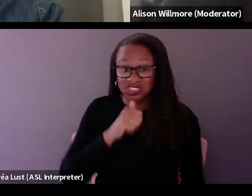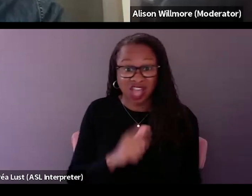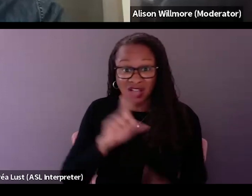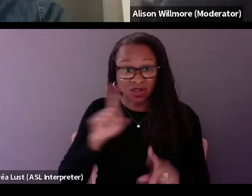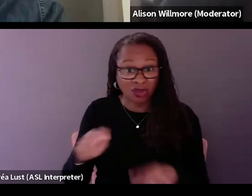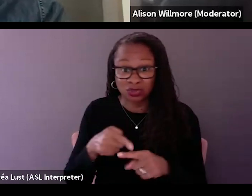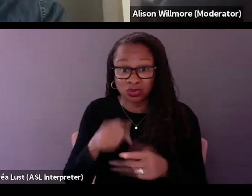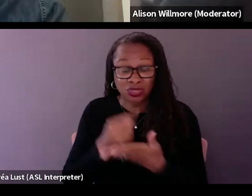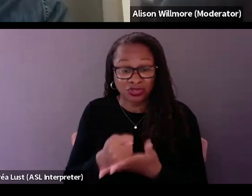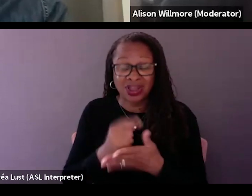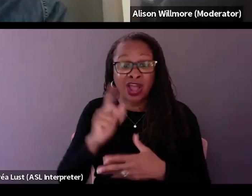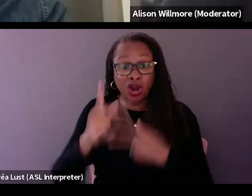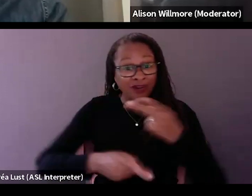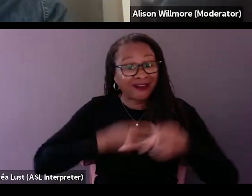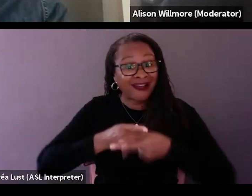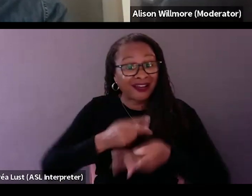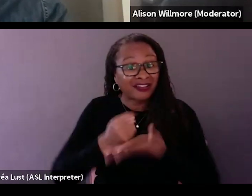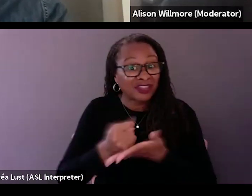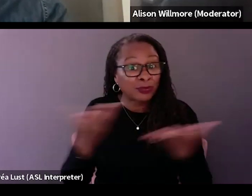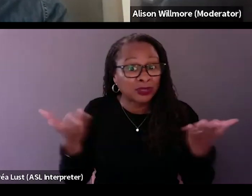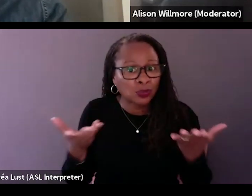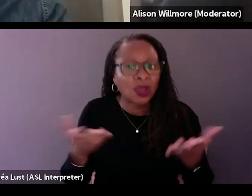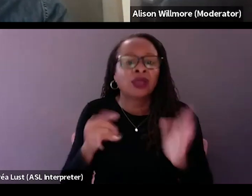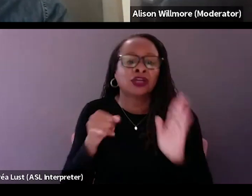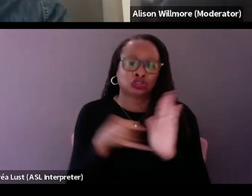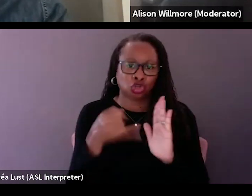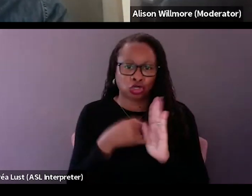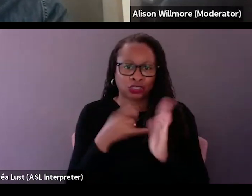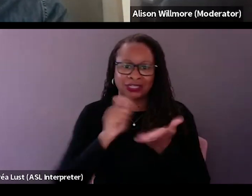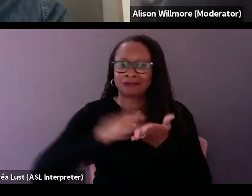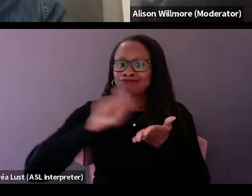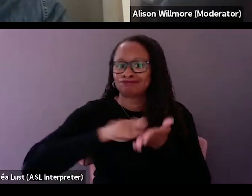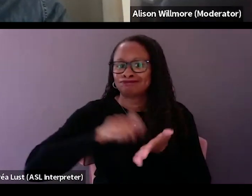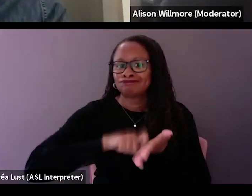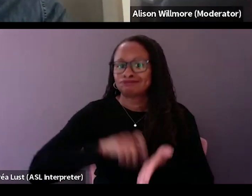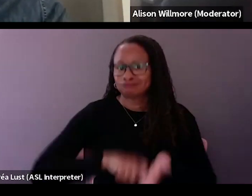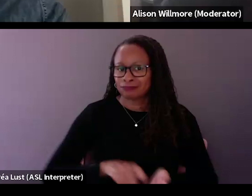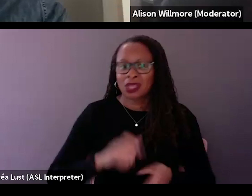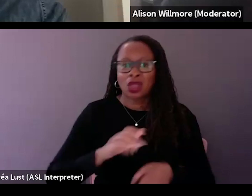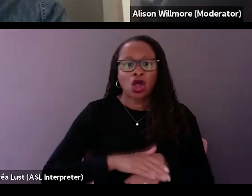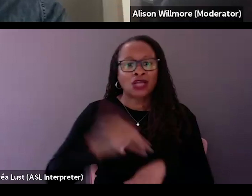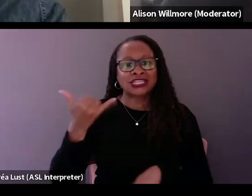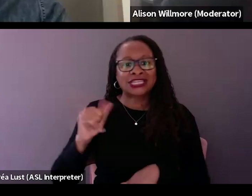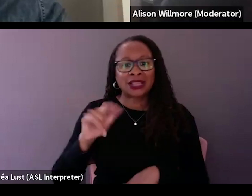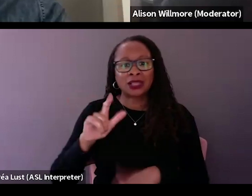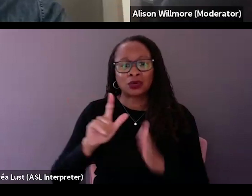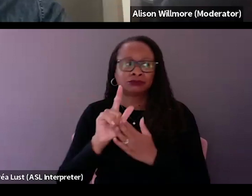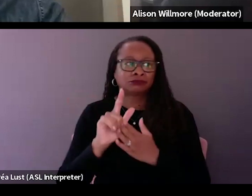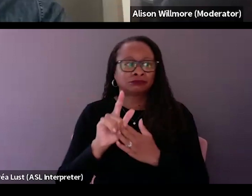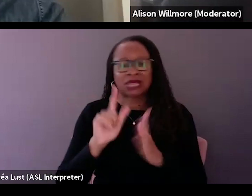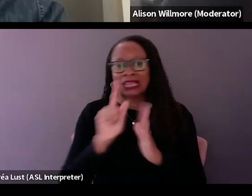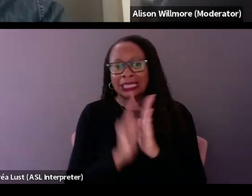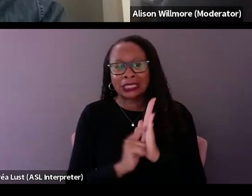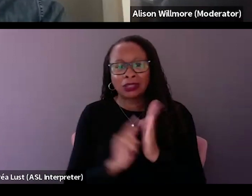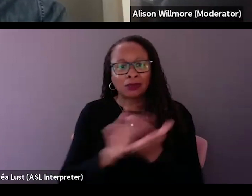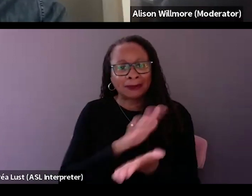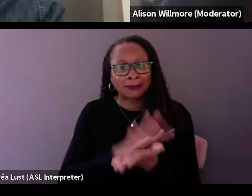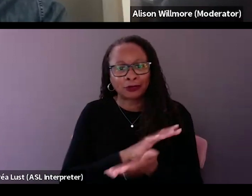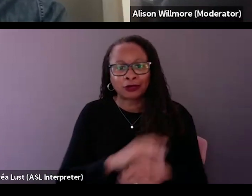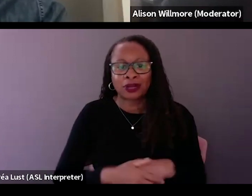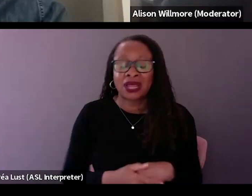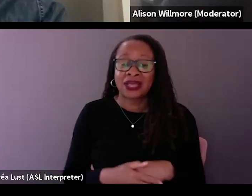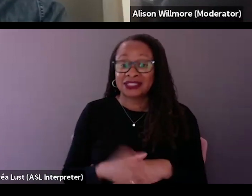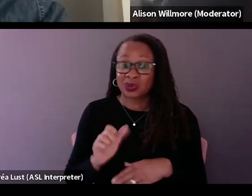on those yellow legal pads. So it's all mostly stayed up here. Like even the people around her didn't know what